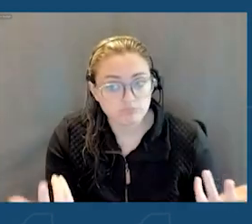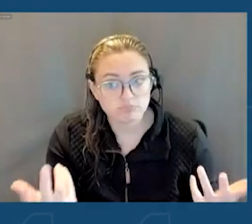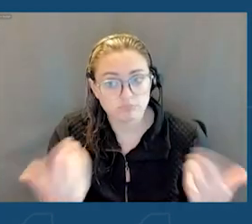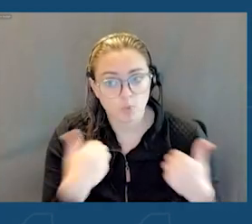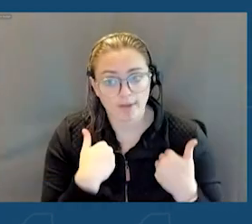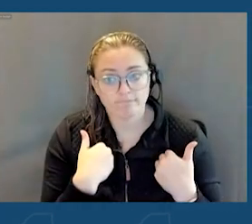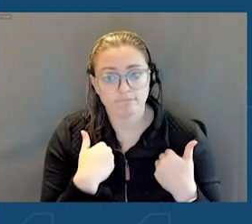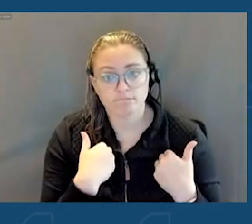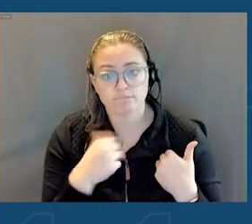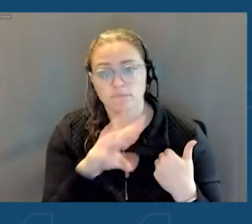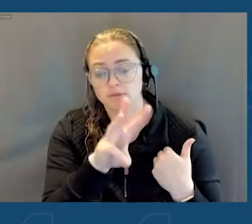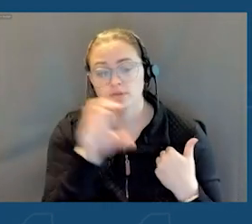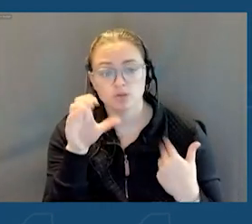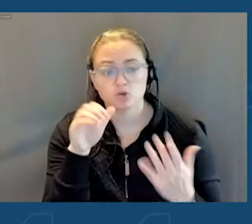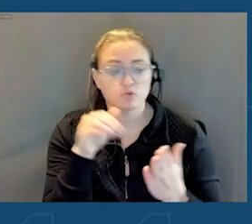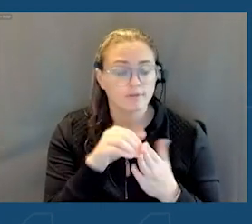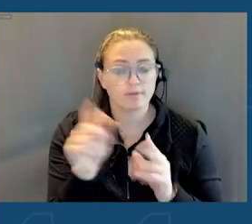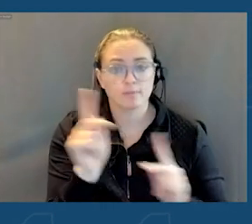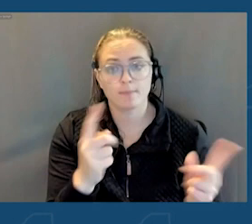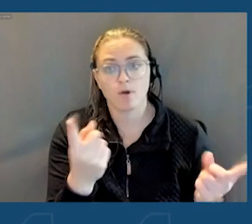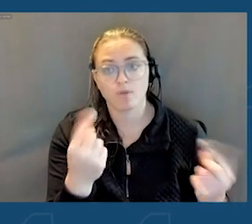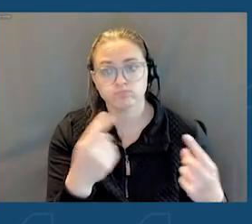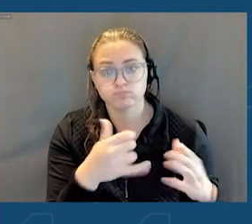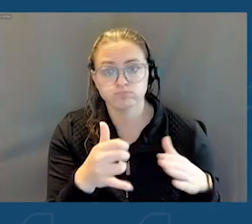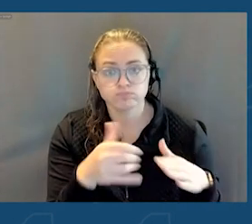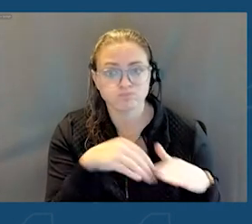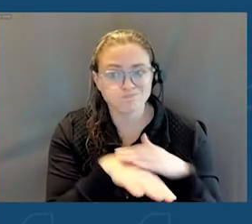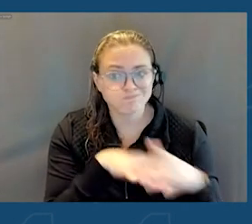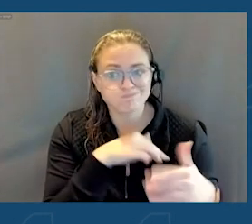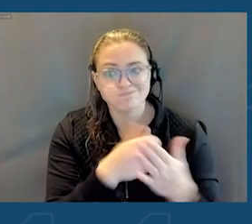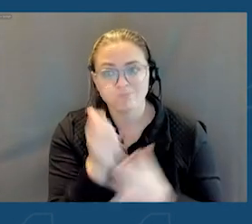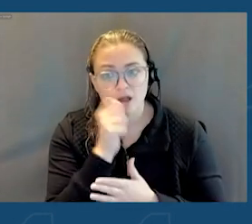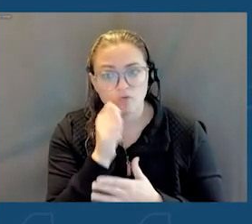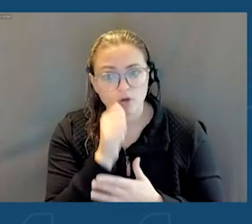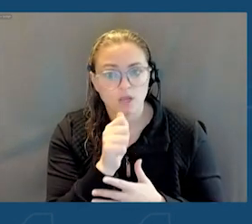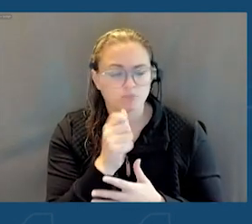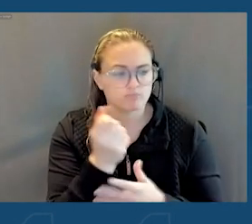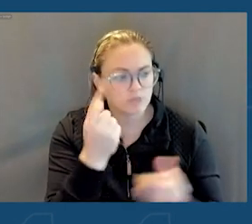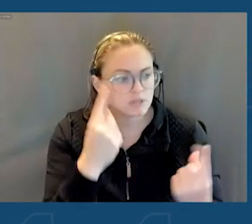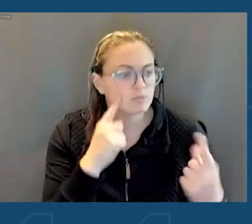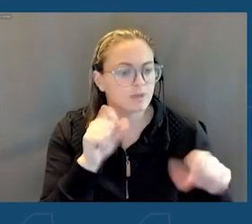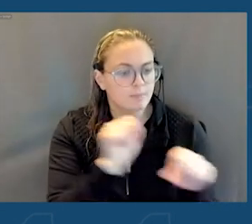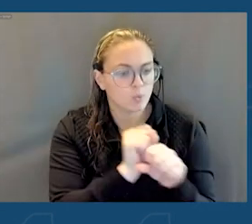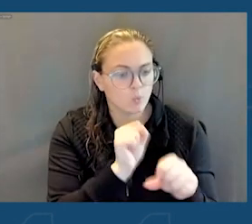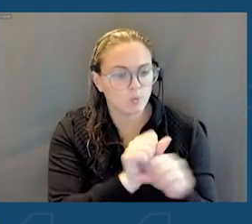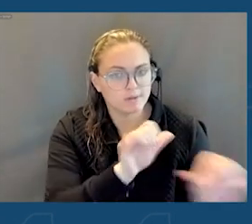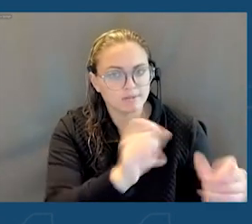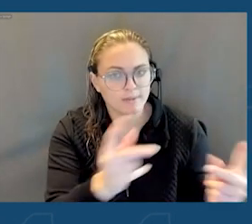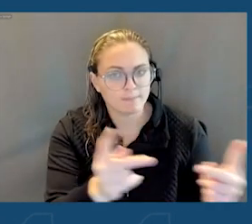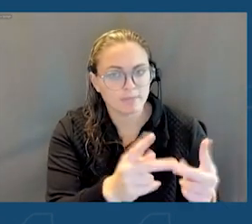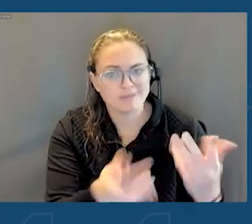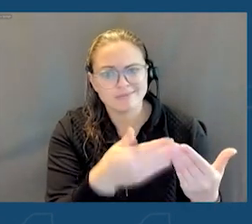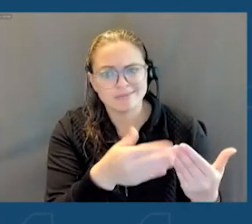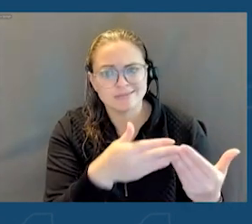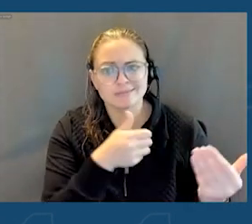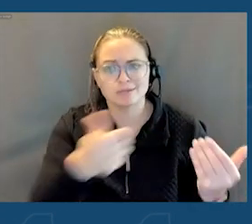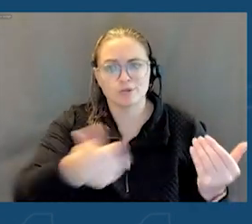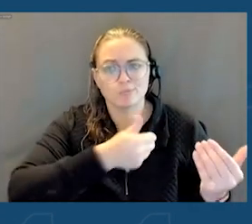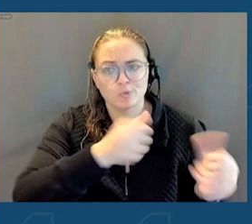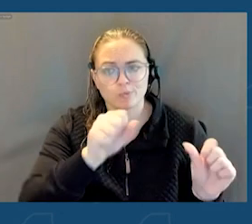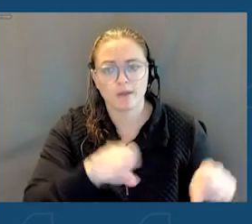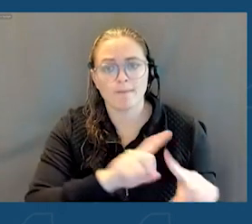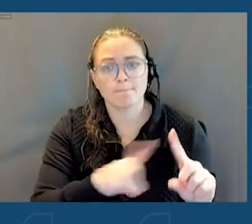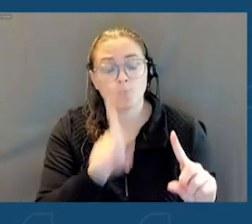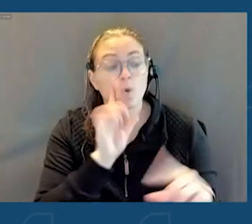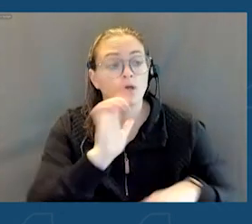have 600,000 people come through here. It makes sense for them to be able to work in the same place where they commute to. So we'll get that